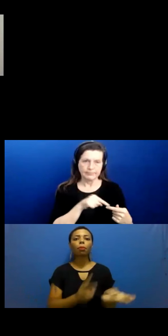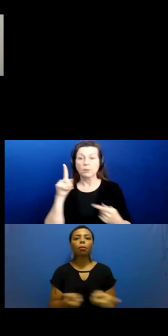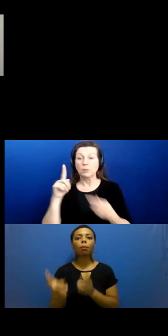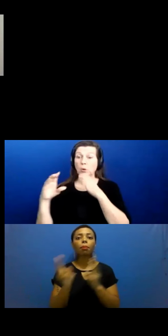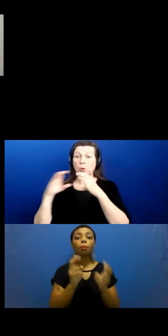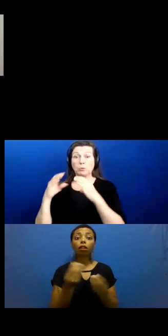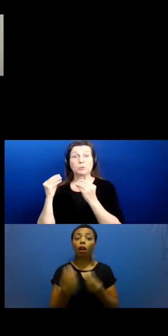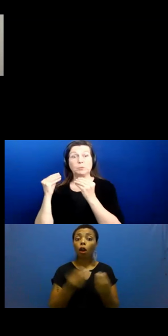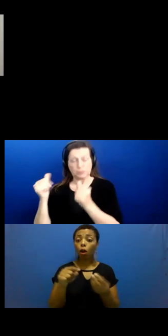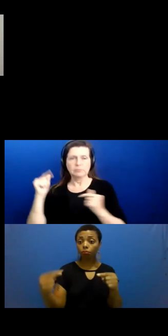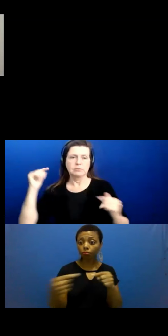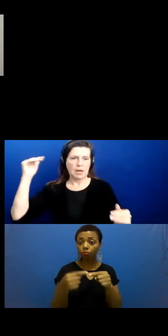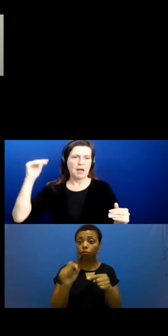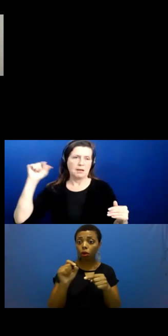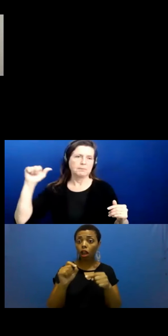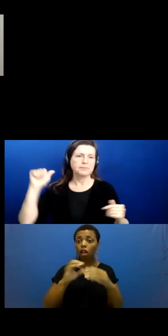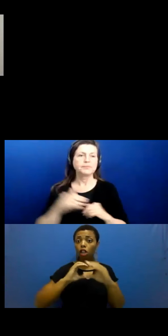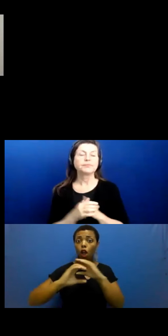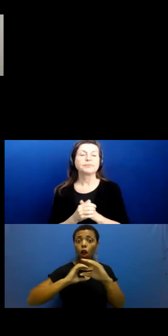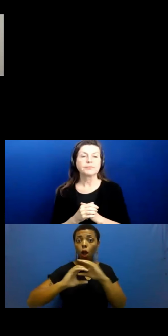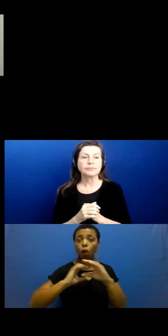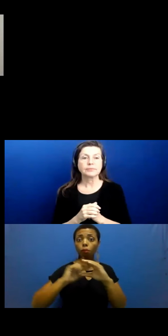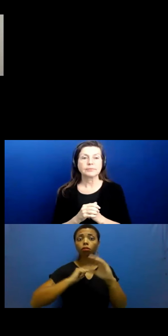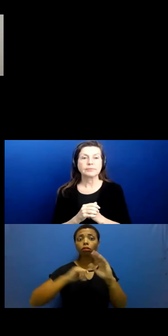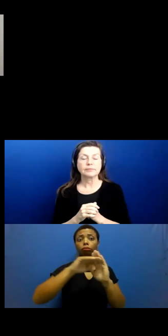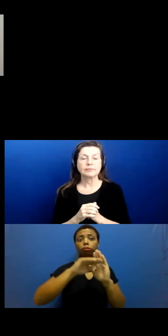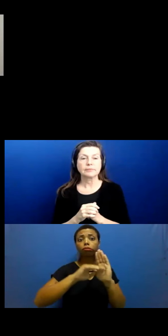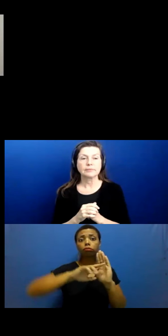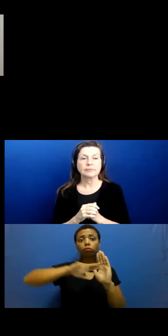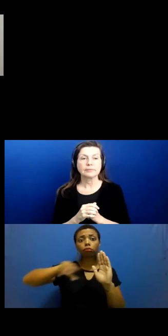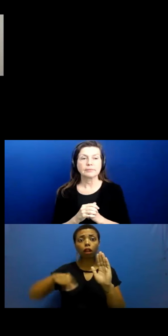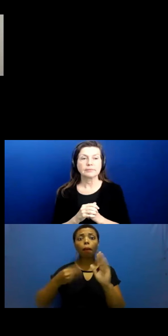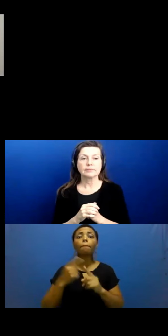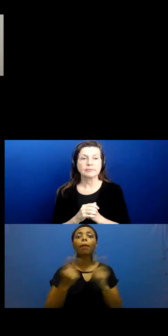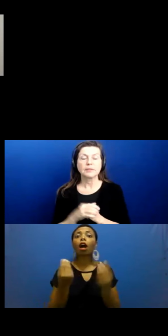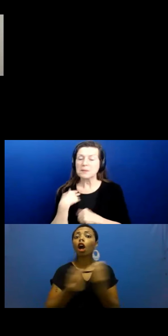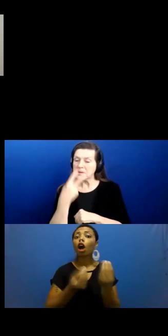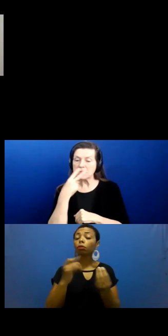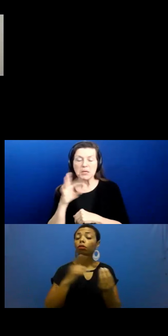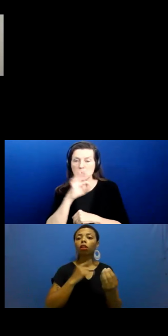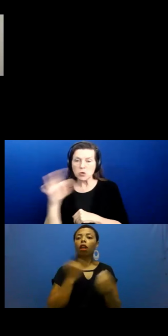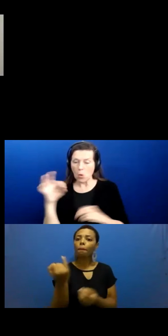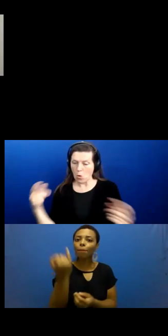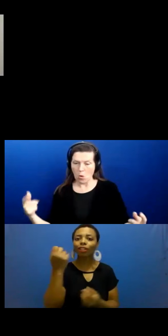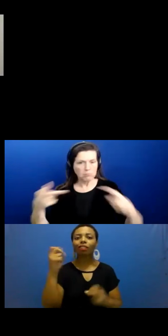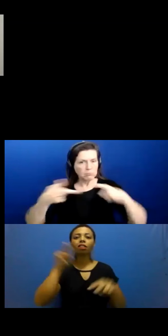of communication categories and the ratings for relevance, feasibility, and subjective effectiveness.